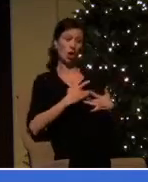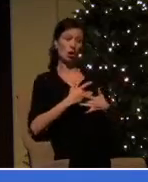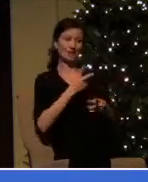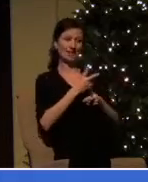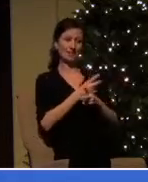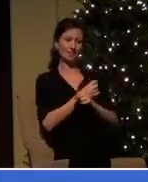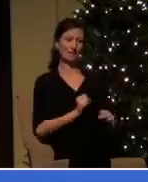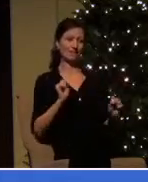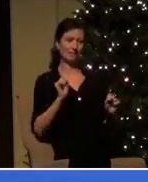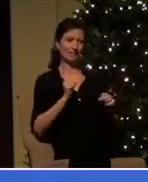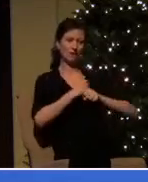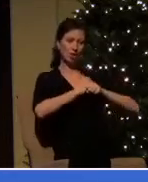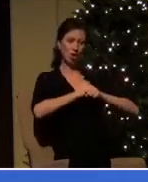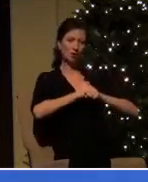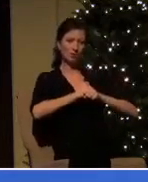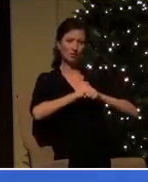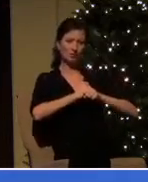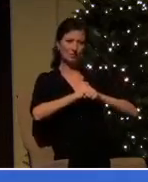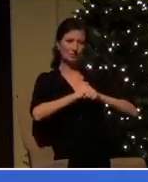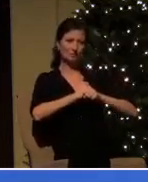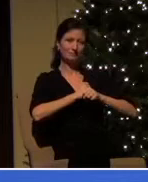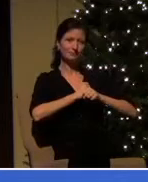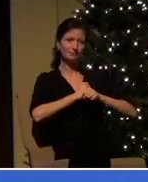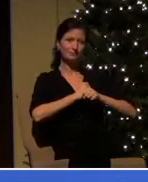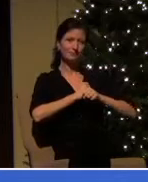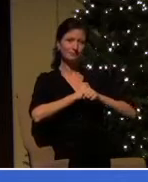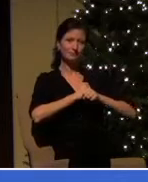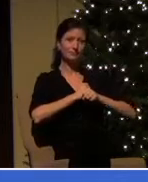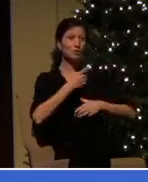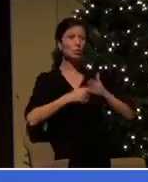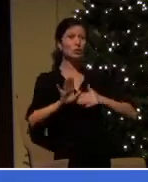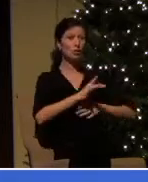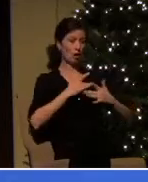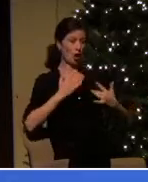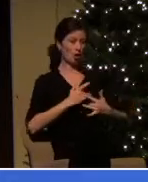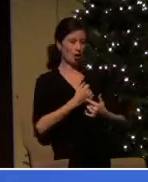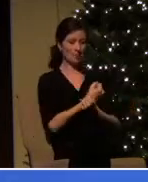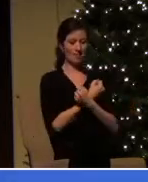of life. What that means is that what your heart loves